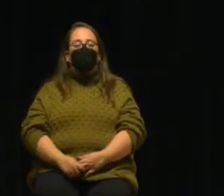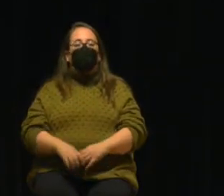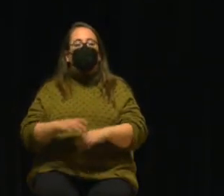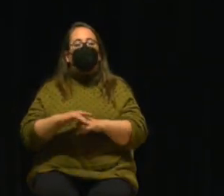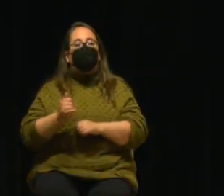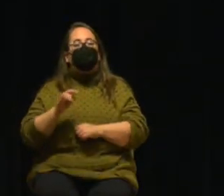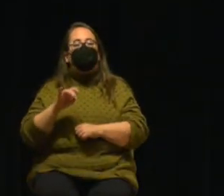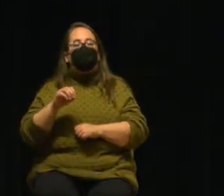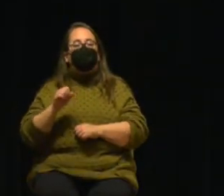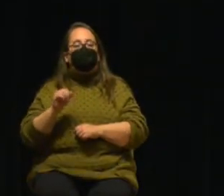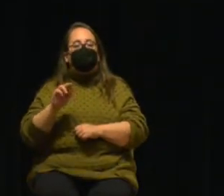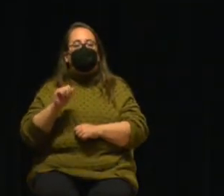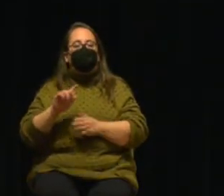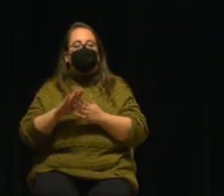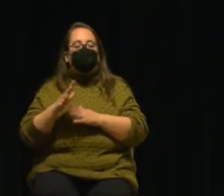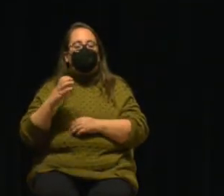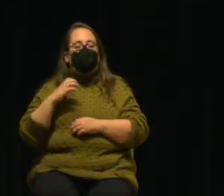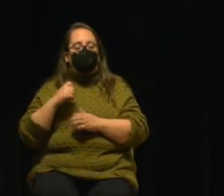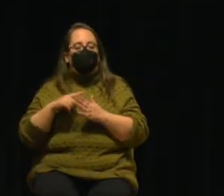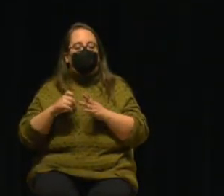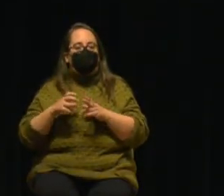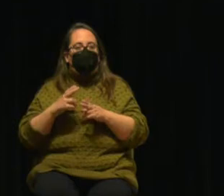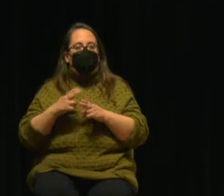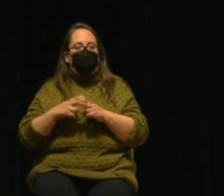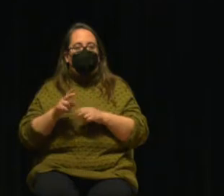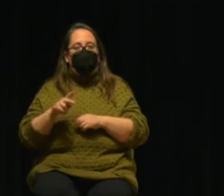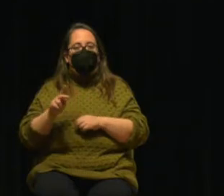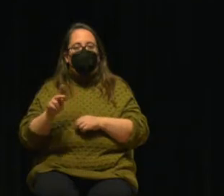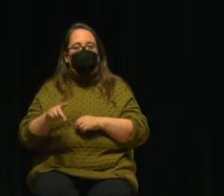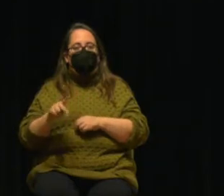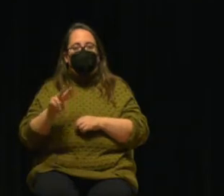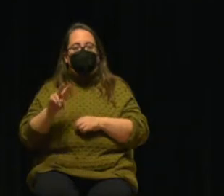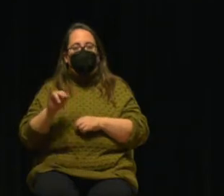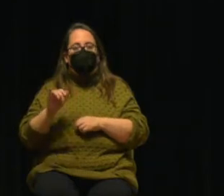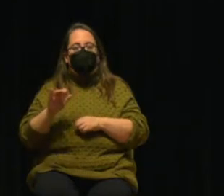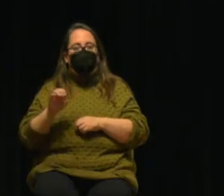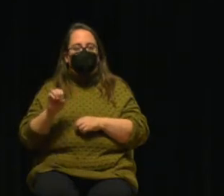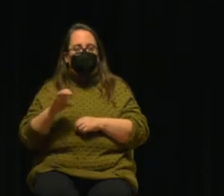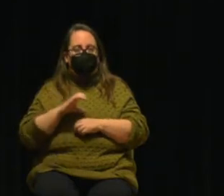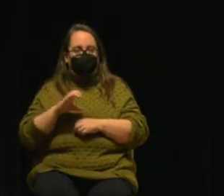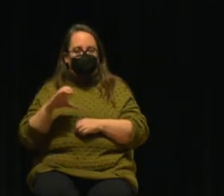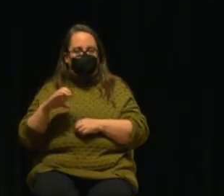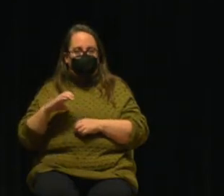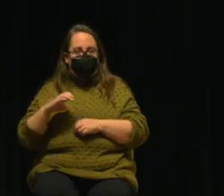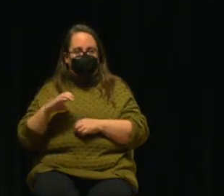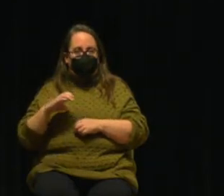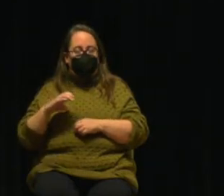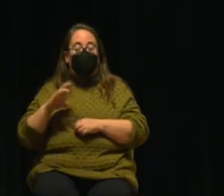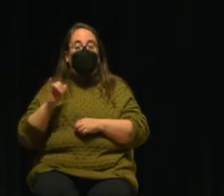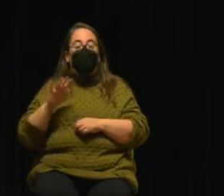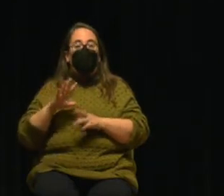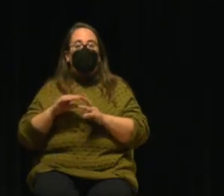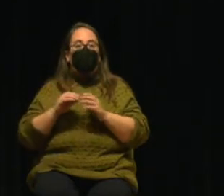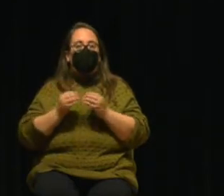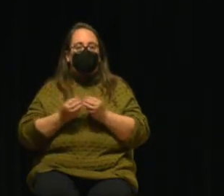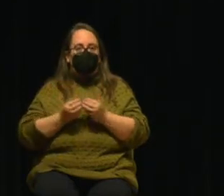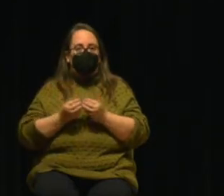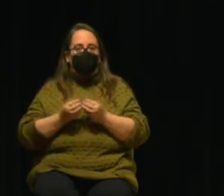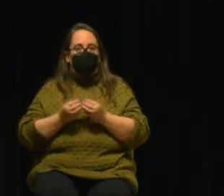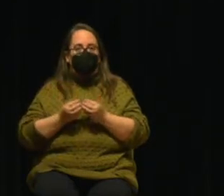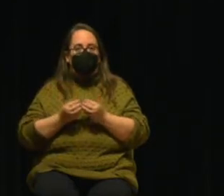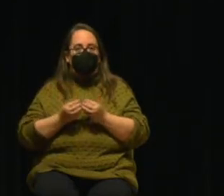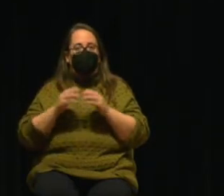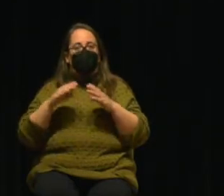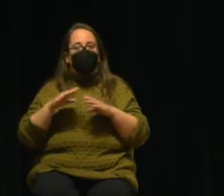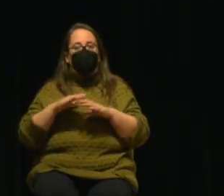1850s, Still had become chair of what was known as the Philadelphia Vigilance Committee. This was an organization